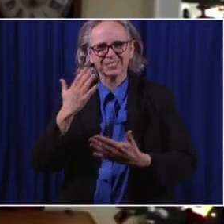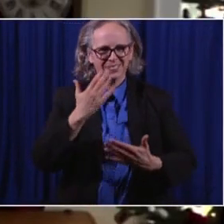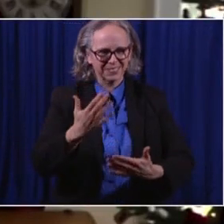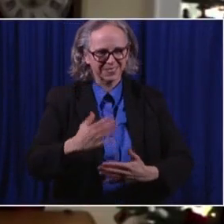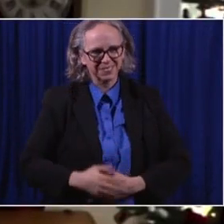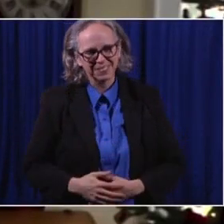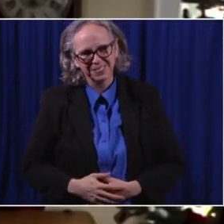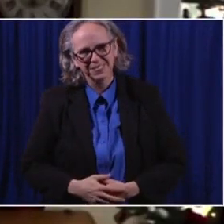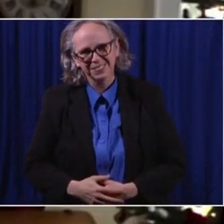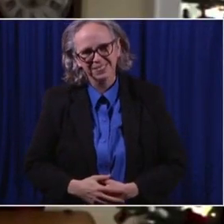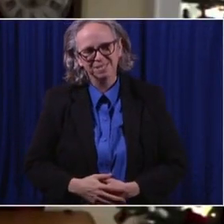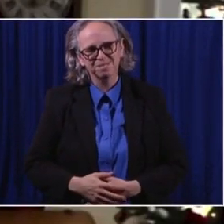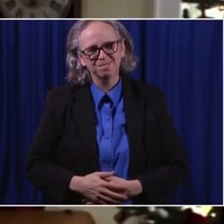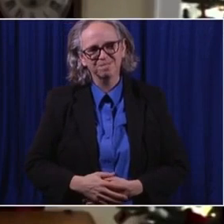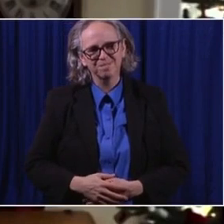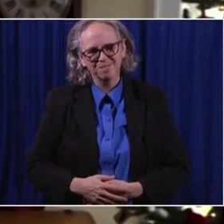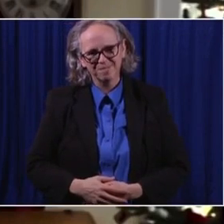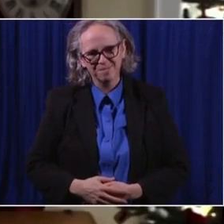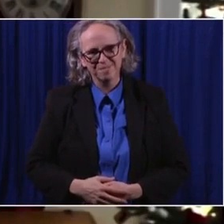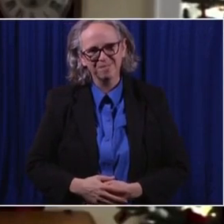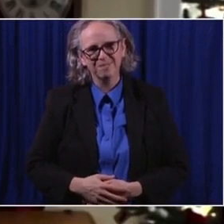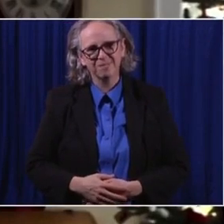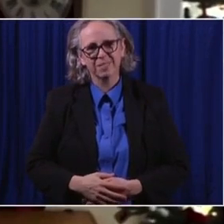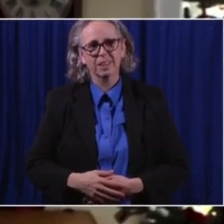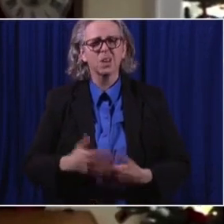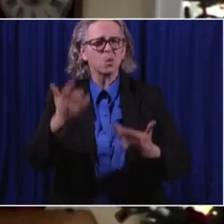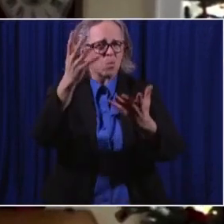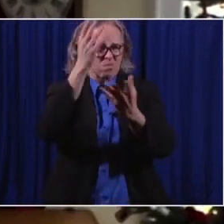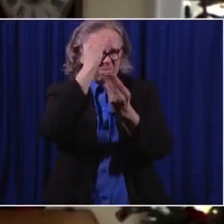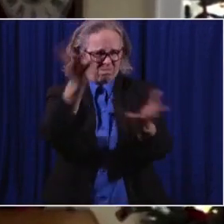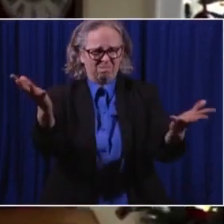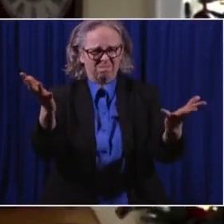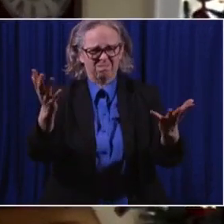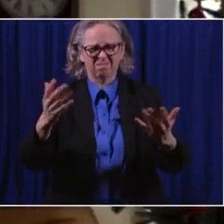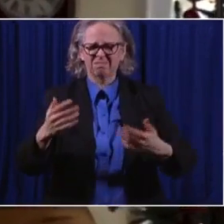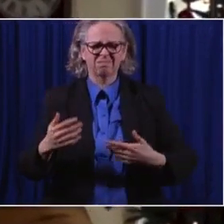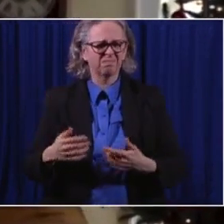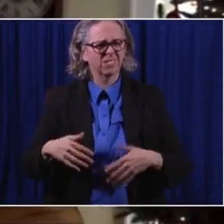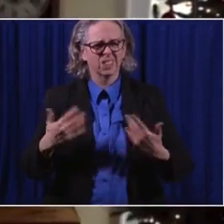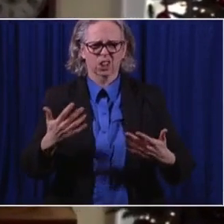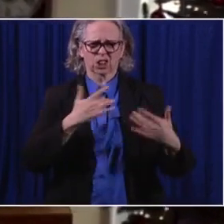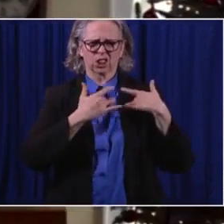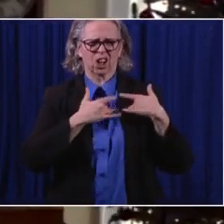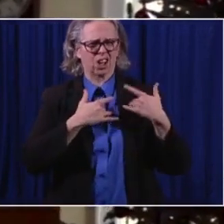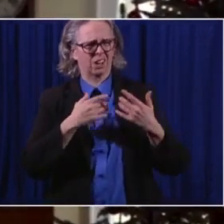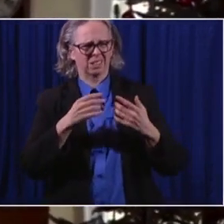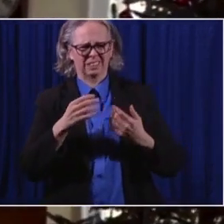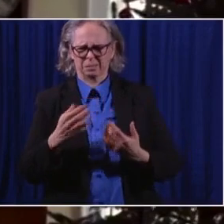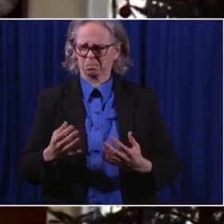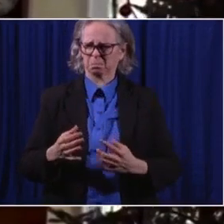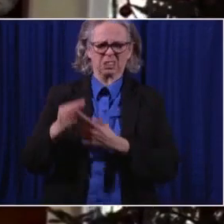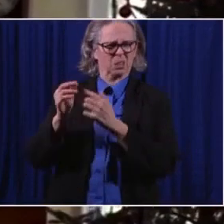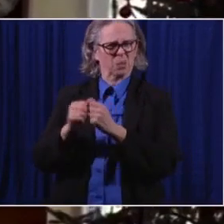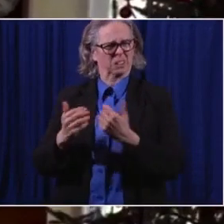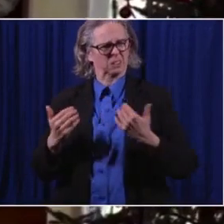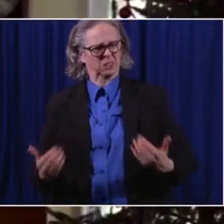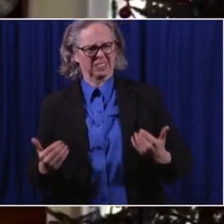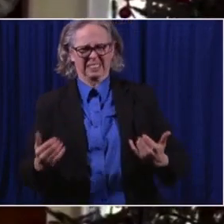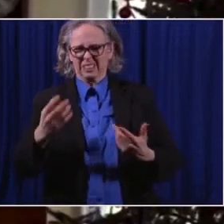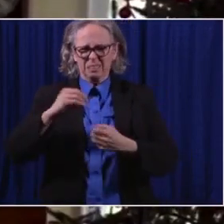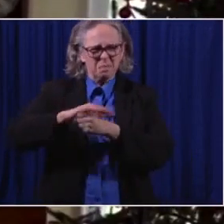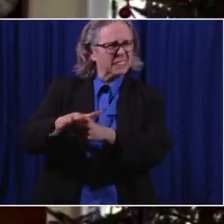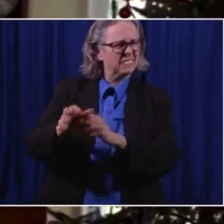One of the things that we worry about always, but we particularly during the pandemic, is just food security. So Fran is here to tell you